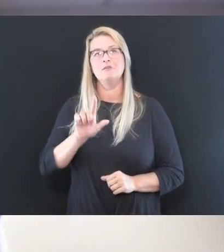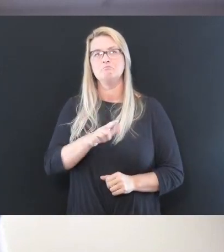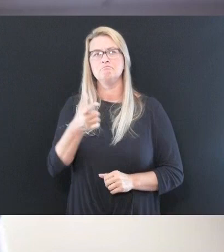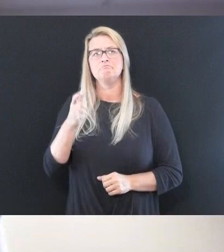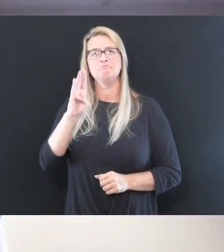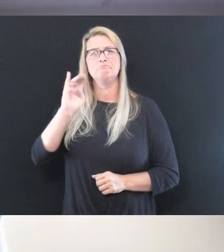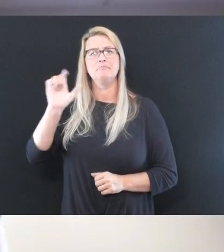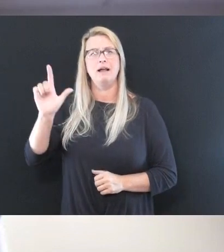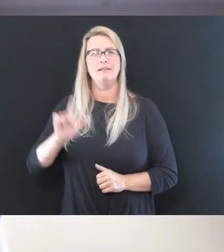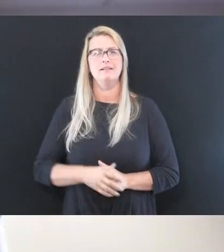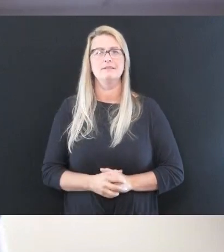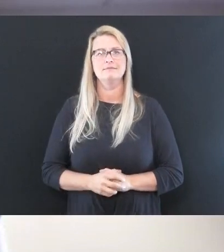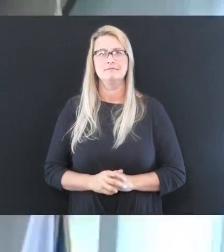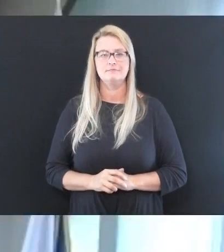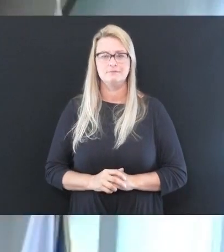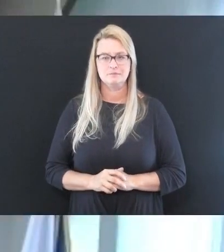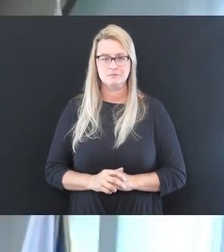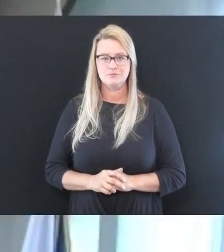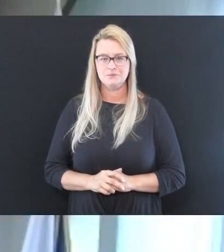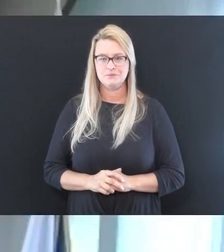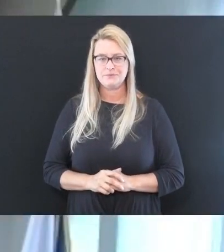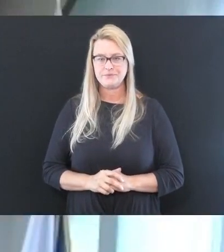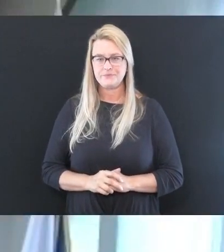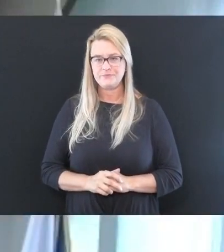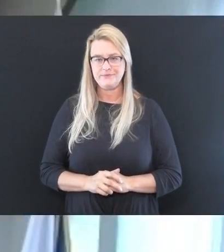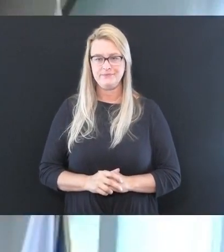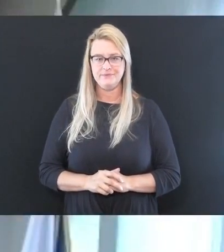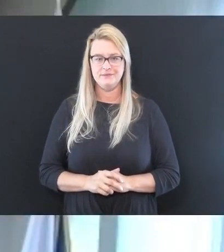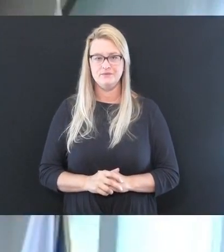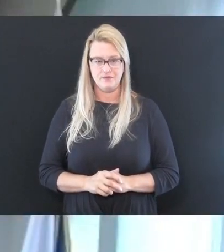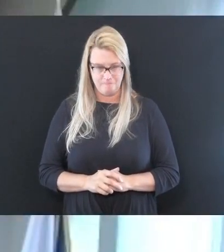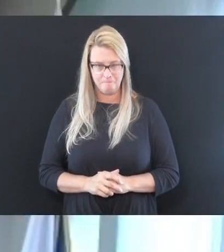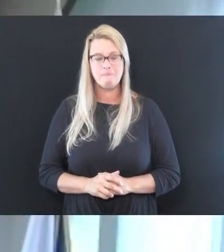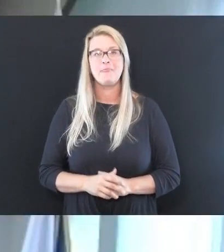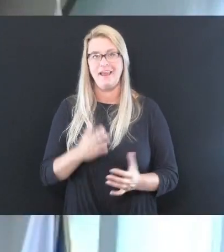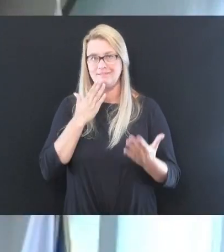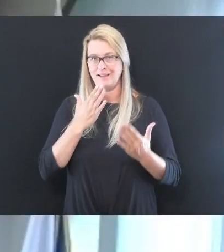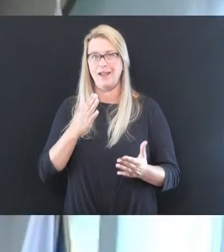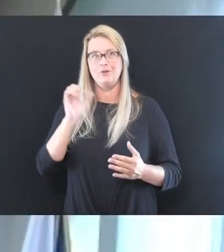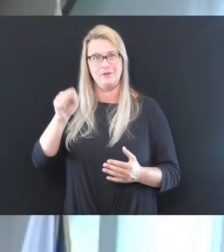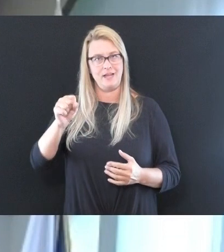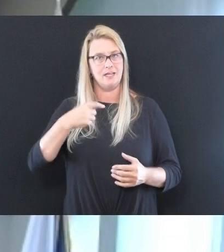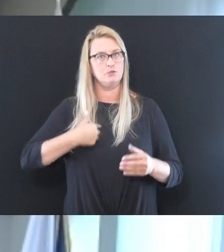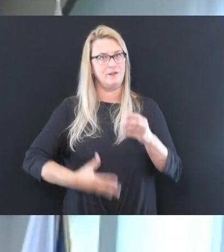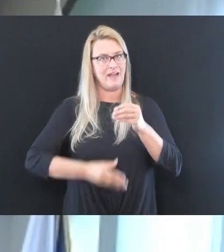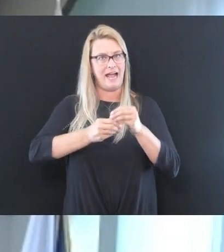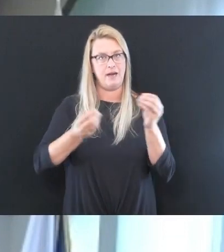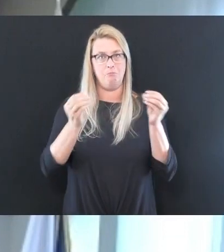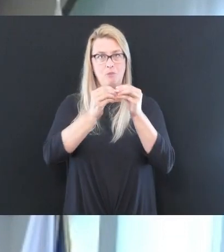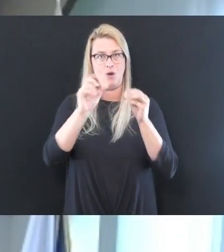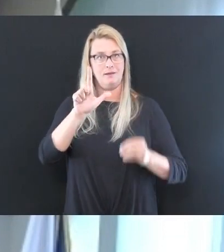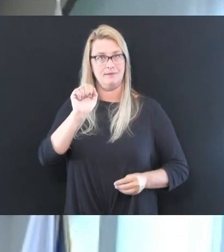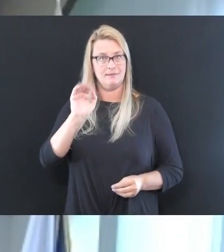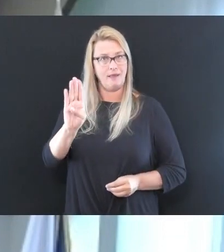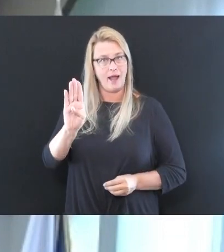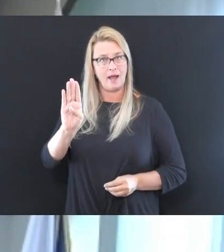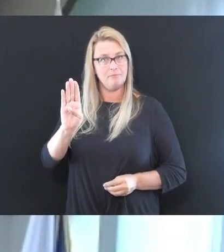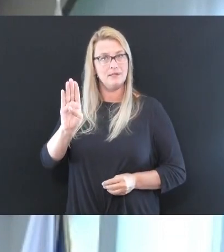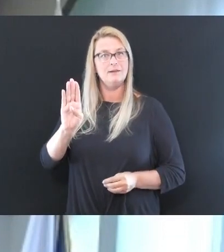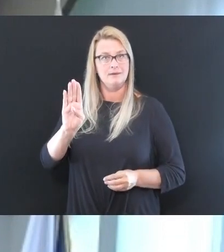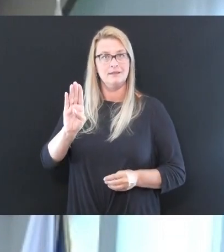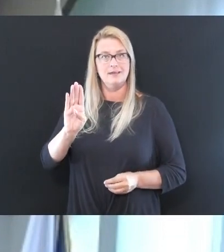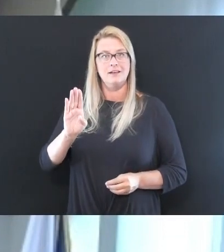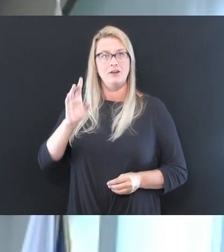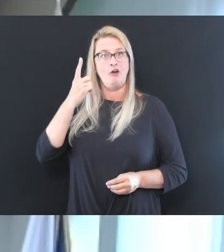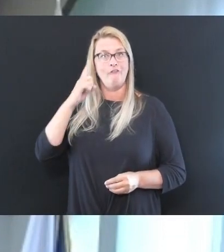for further comments. Thank you, General. We have added a significant number of labs to our testing arsenal